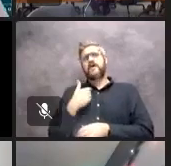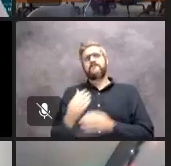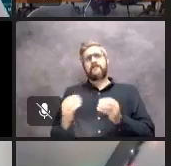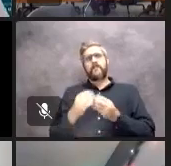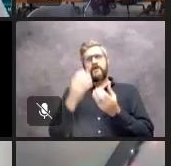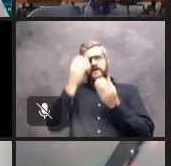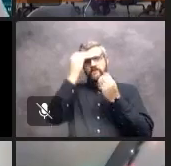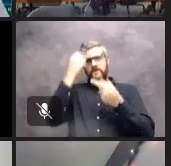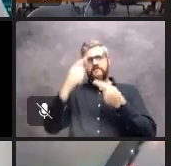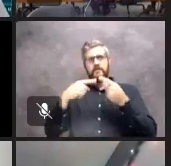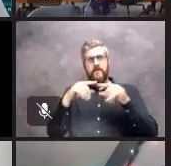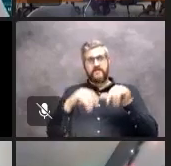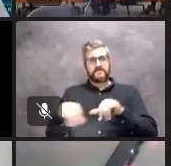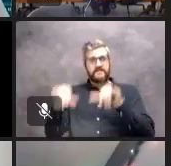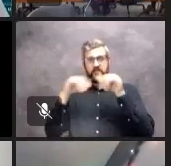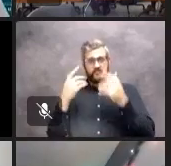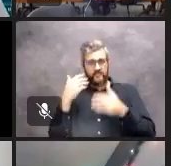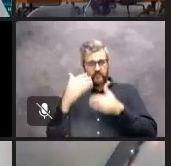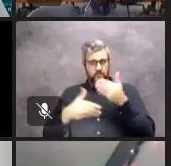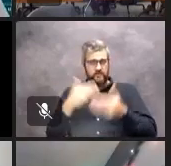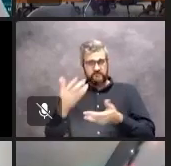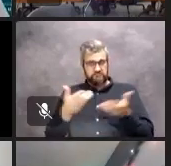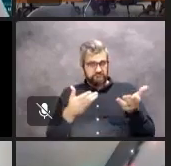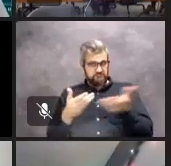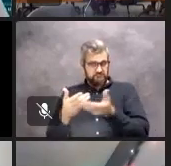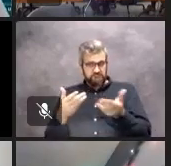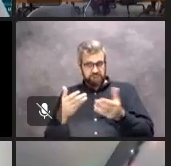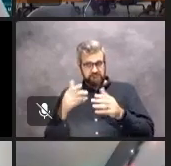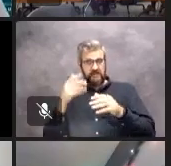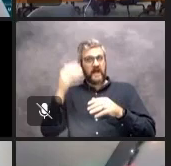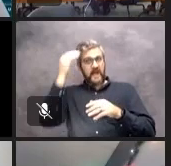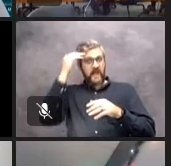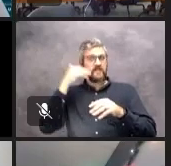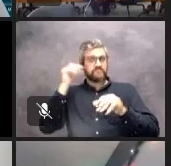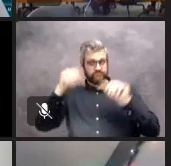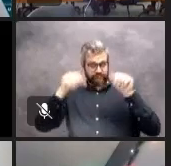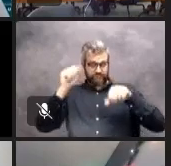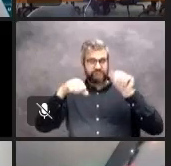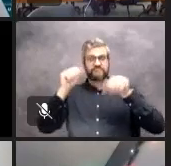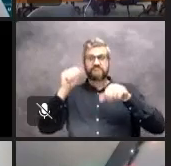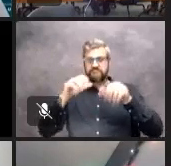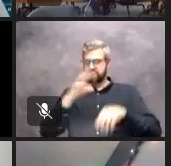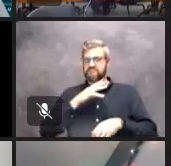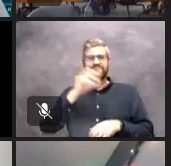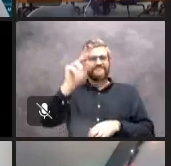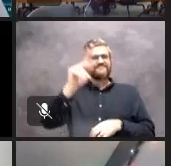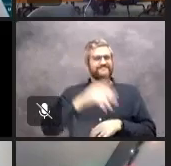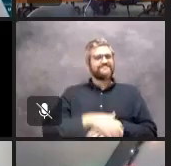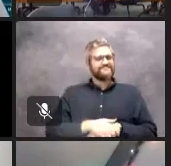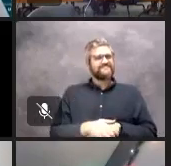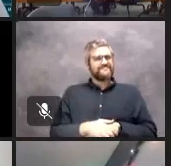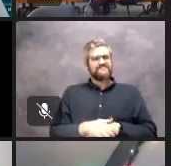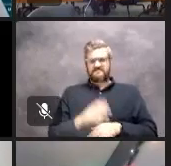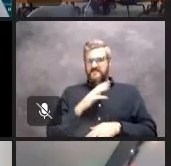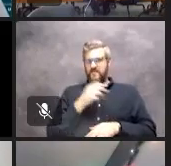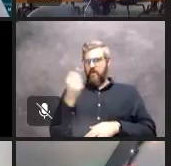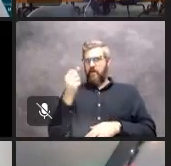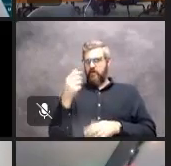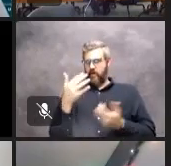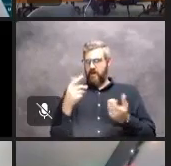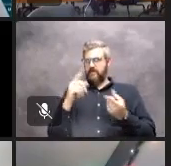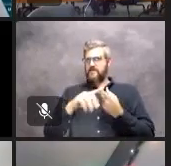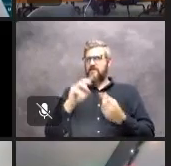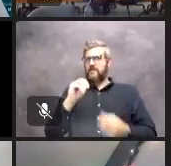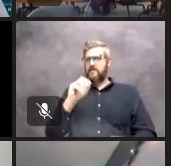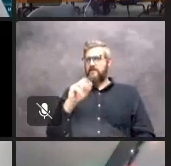standards process. I'm seeing some head nods, yes. Okay. So we'll wait till March. Thank you, Jessica,